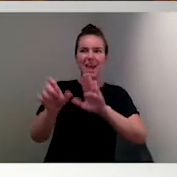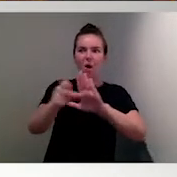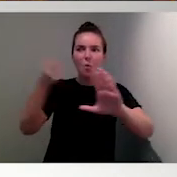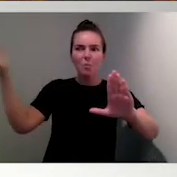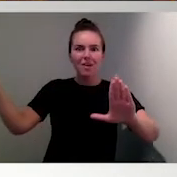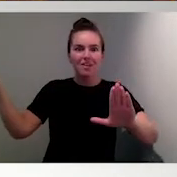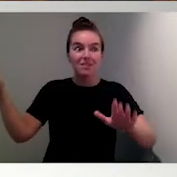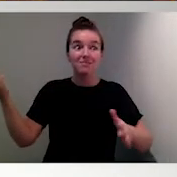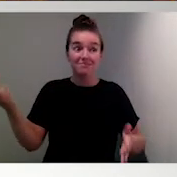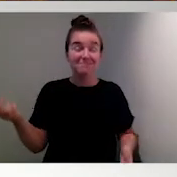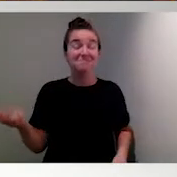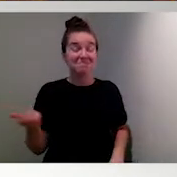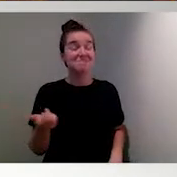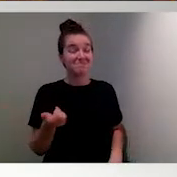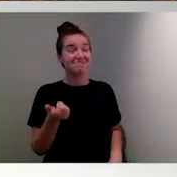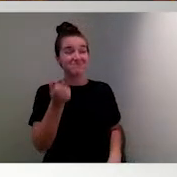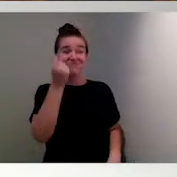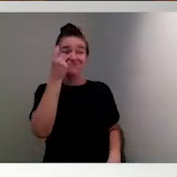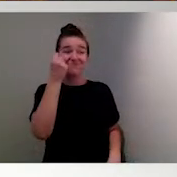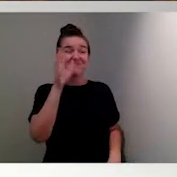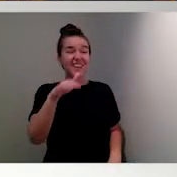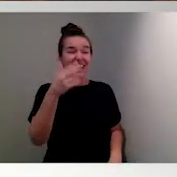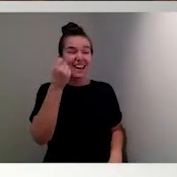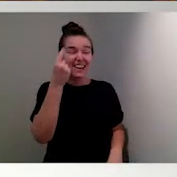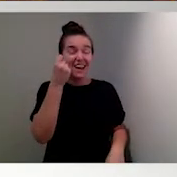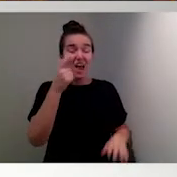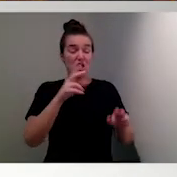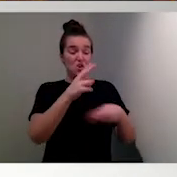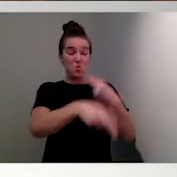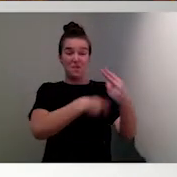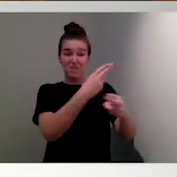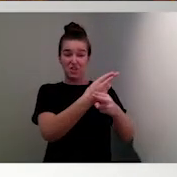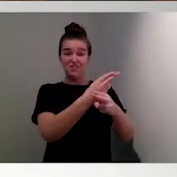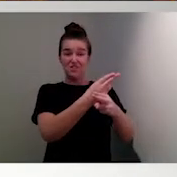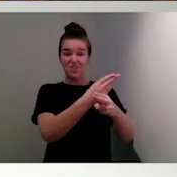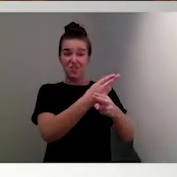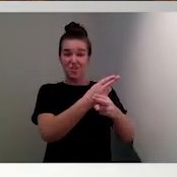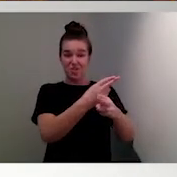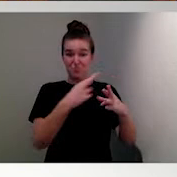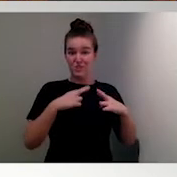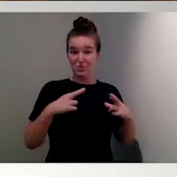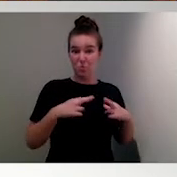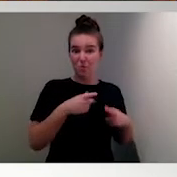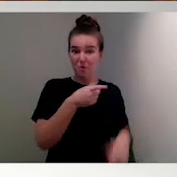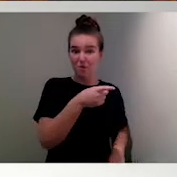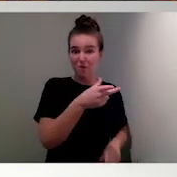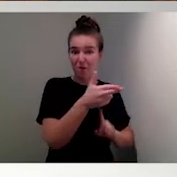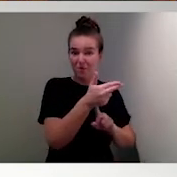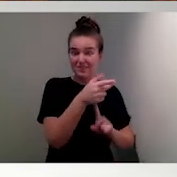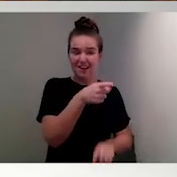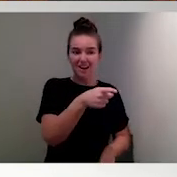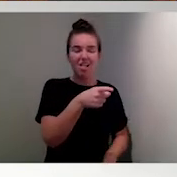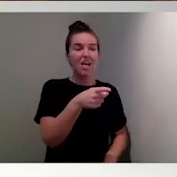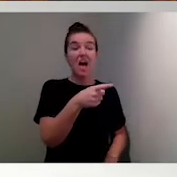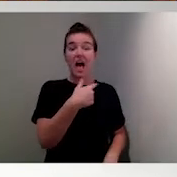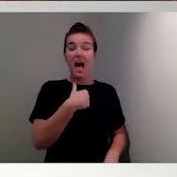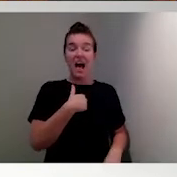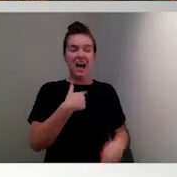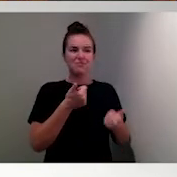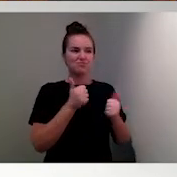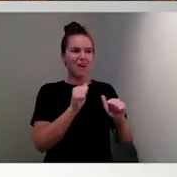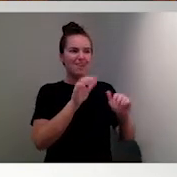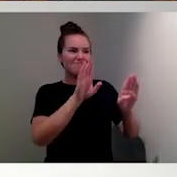in February, and the door there was so heavy, I actually injured myself. I was there for a conference, and I missed 2 days